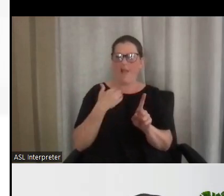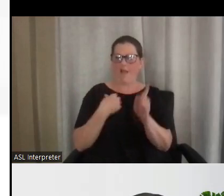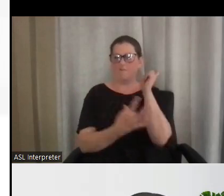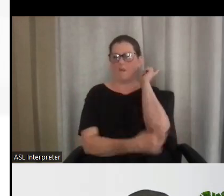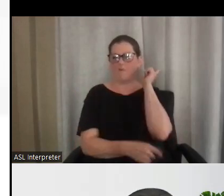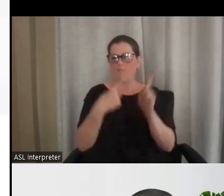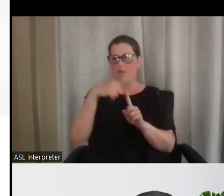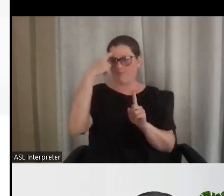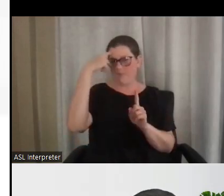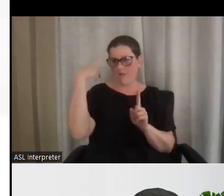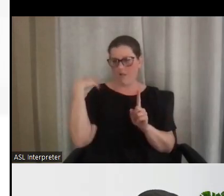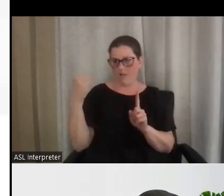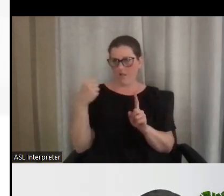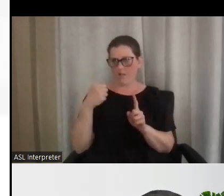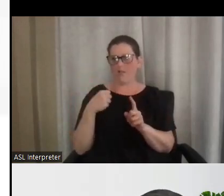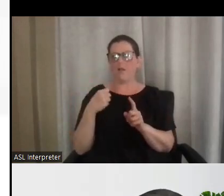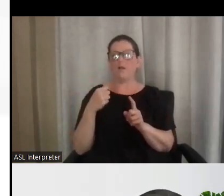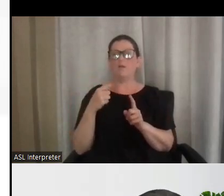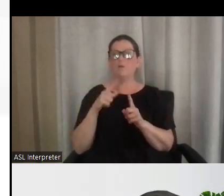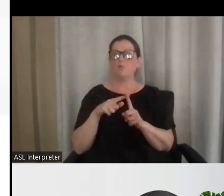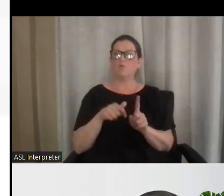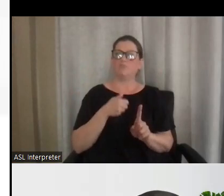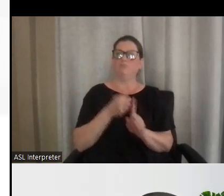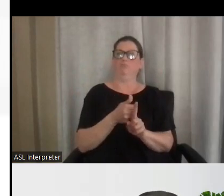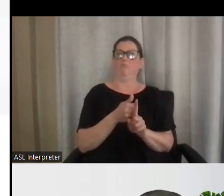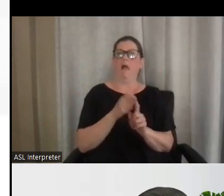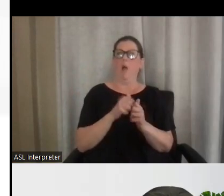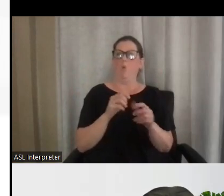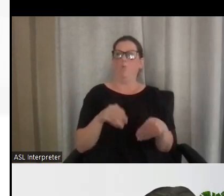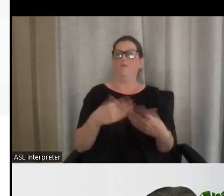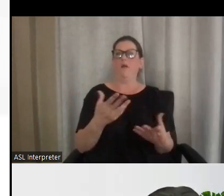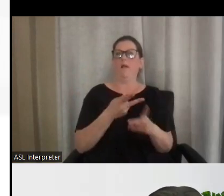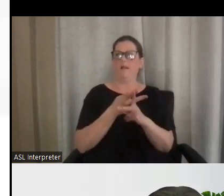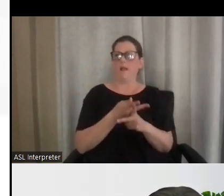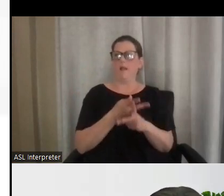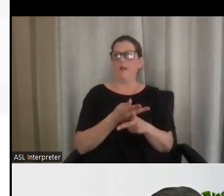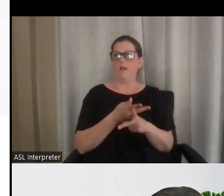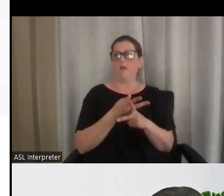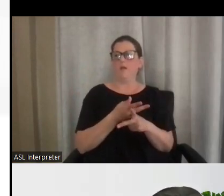in order to impact the care that these individuals receive.